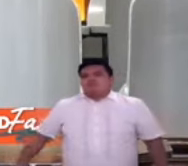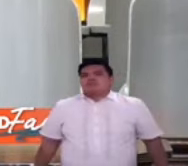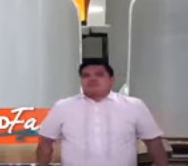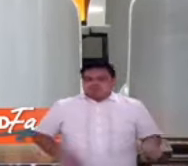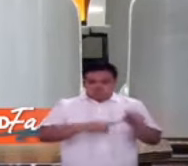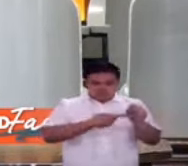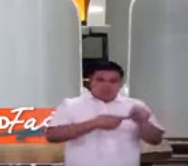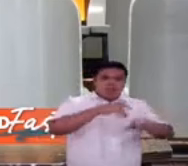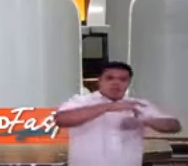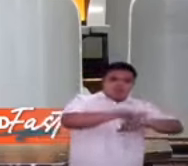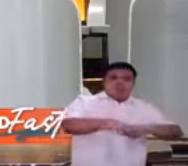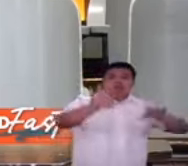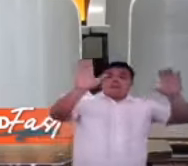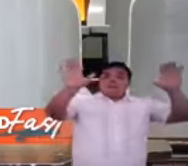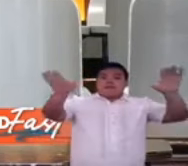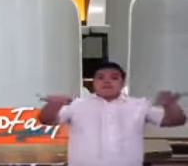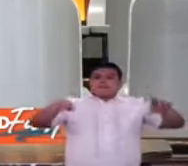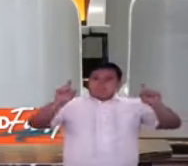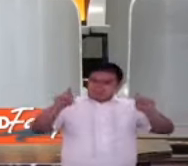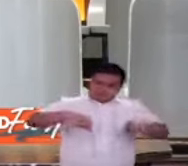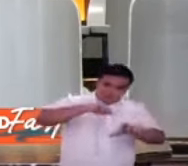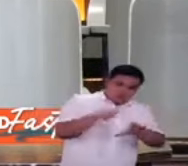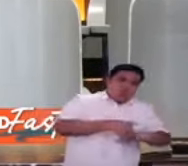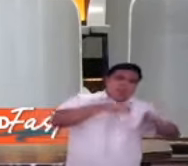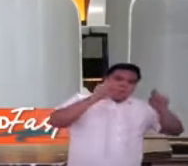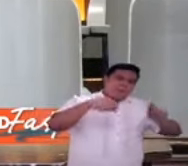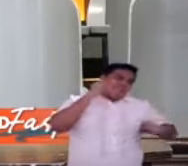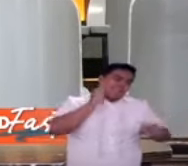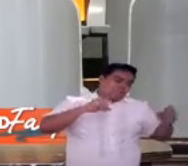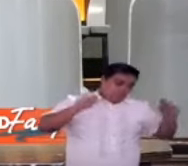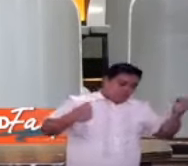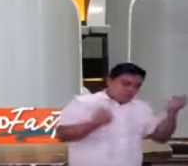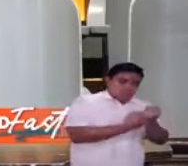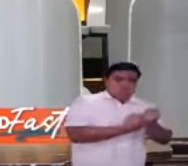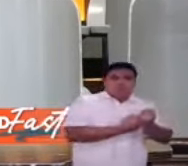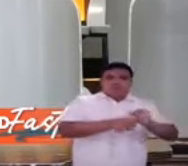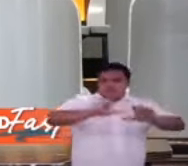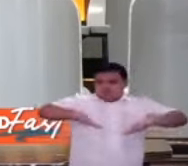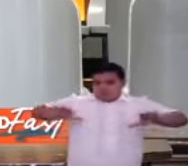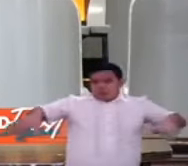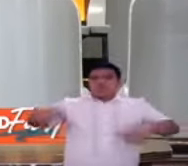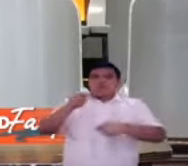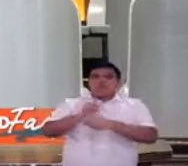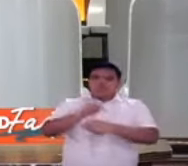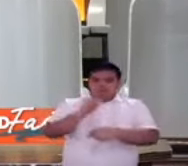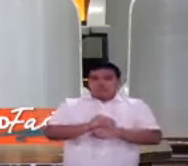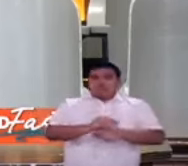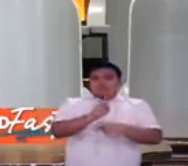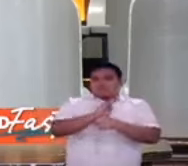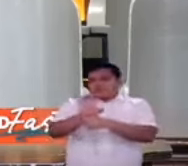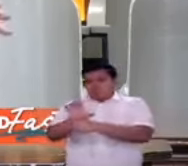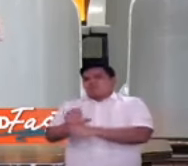early. Members, participate. Members, support the Children's Ministry of Bible Baptist